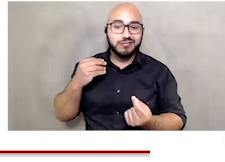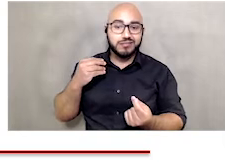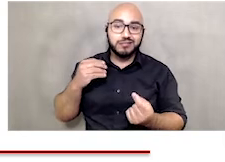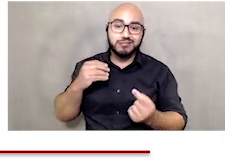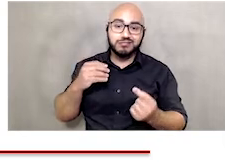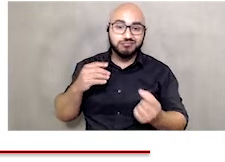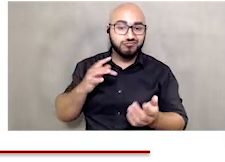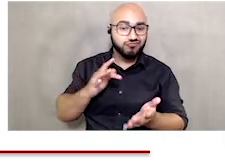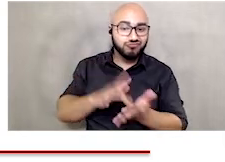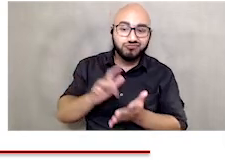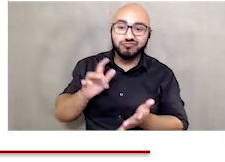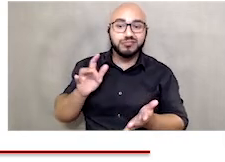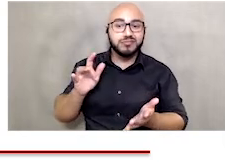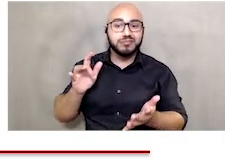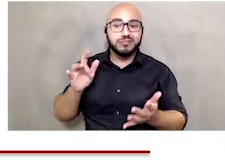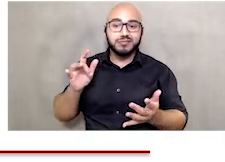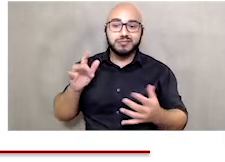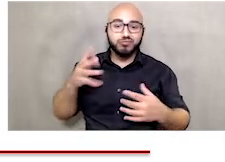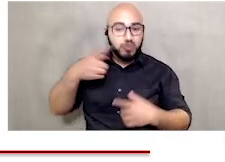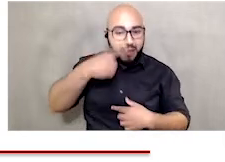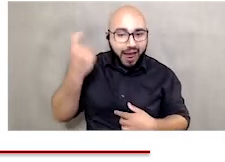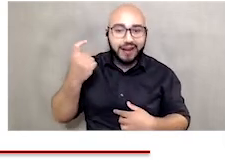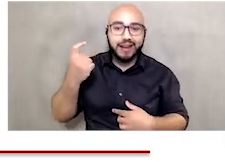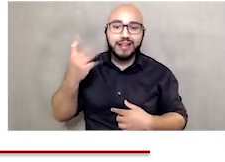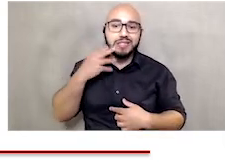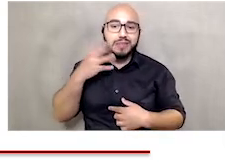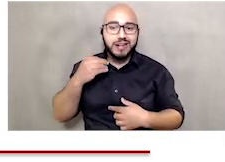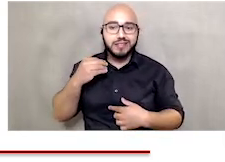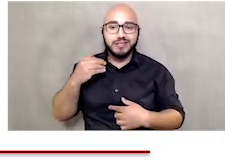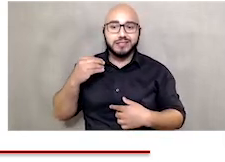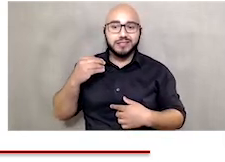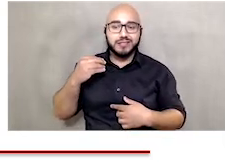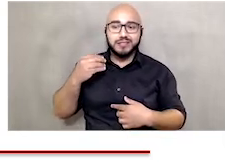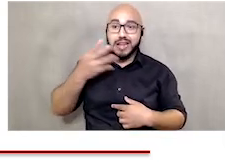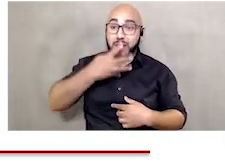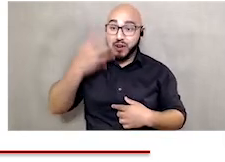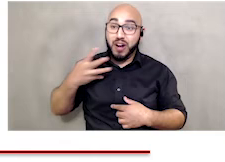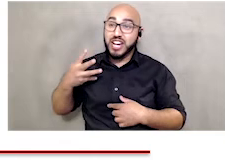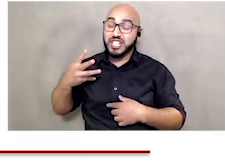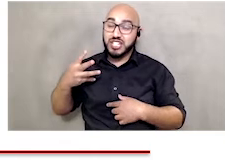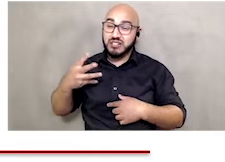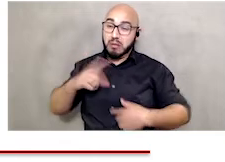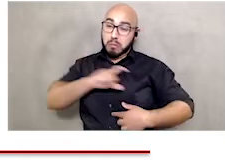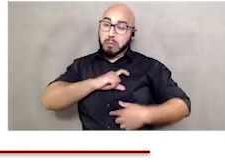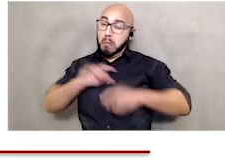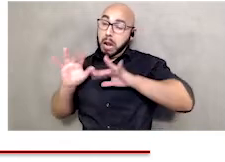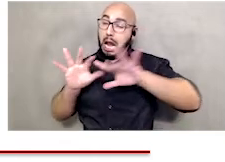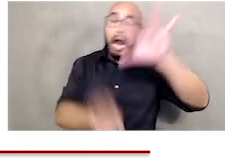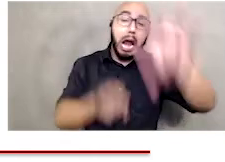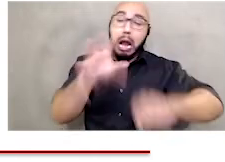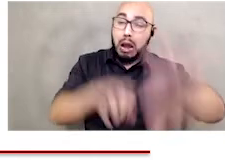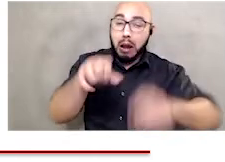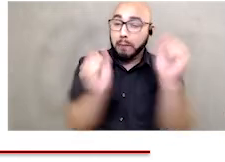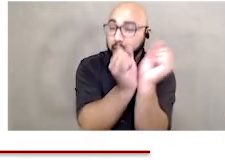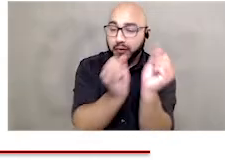can include immigration raids and negative experiences with law enforcement, and how all of these can bring about stress